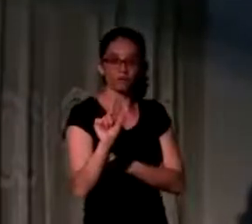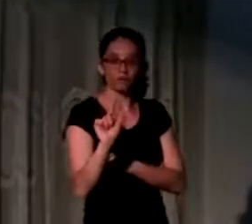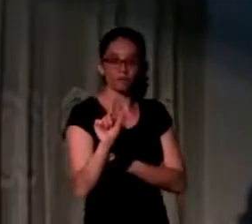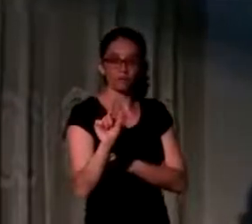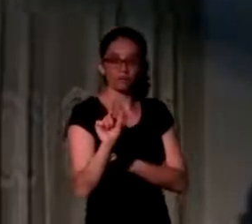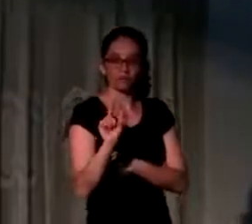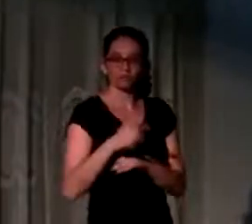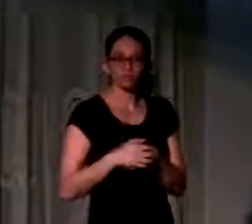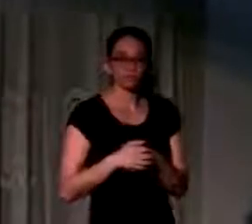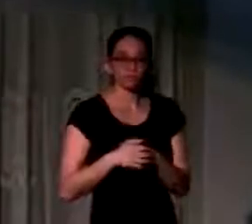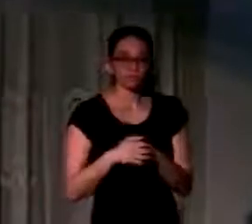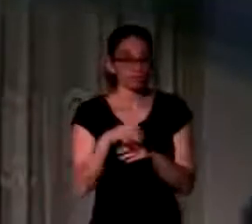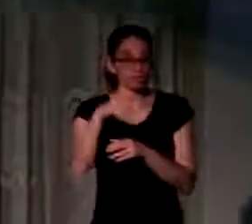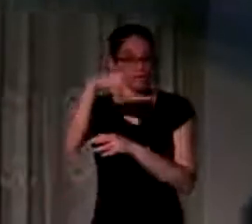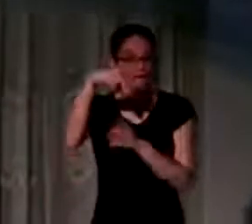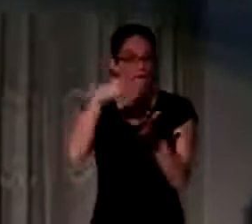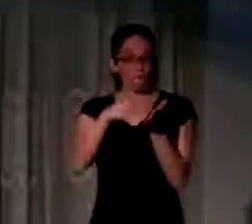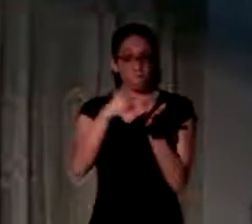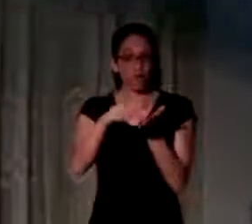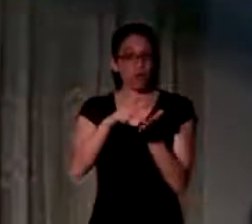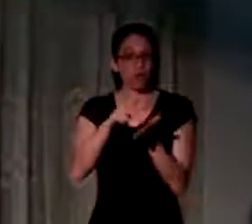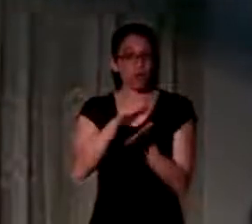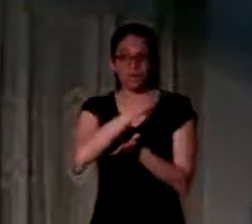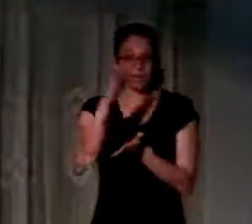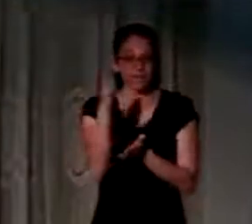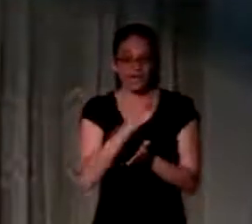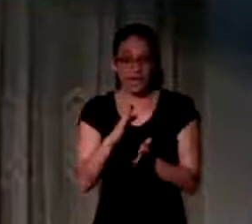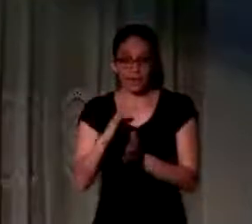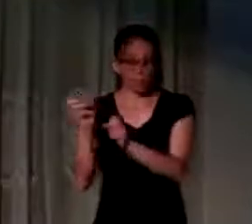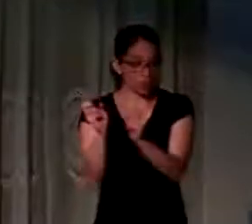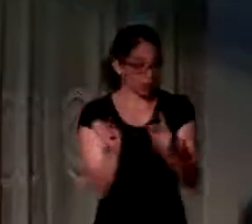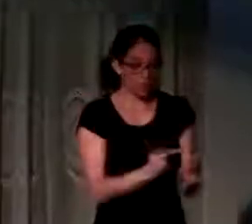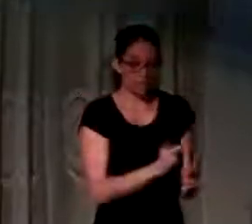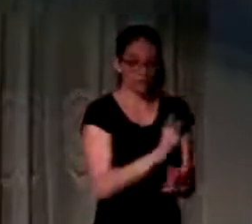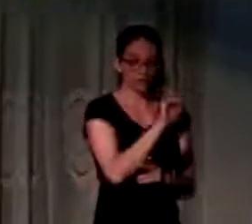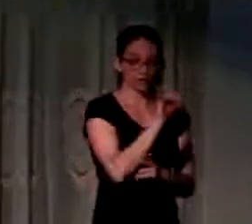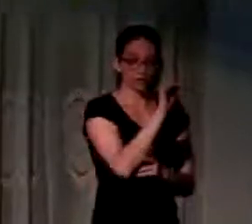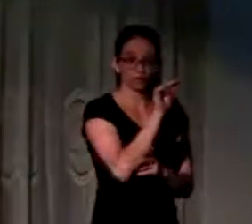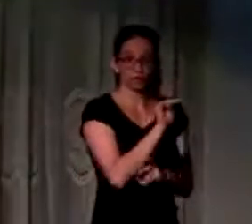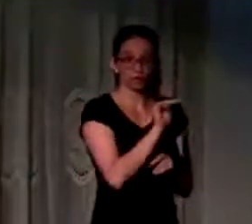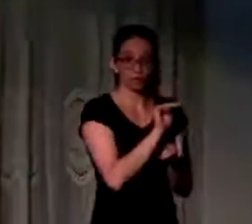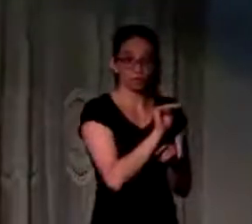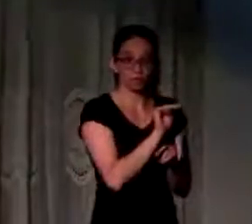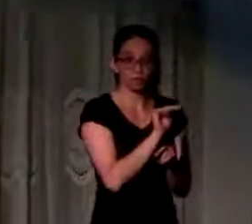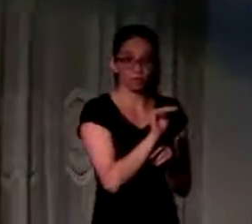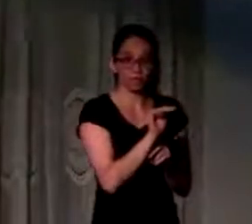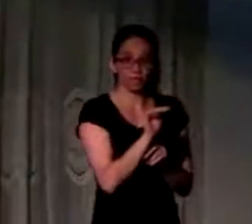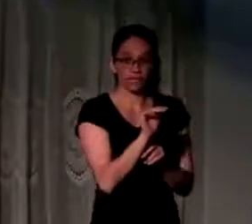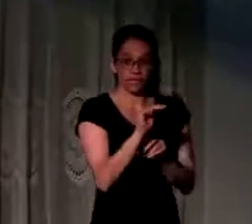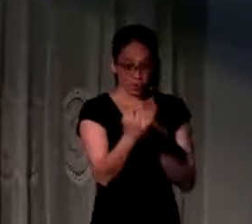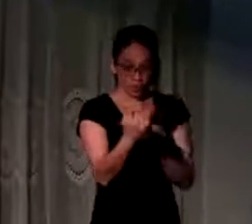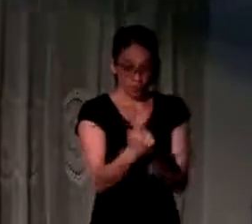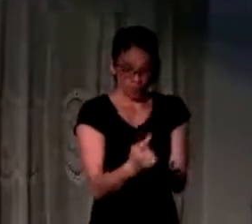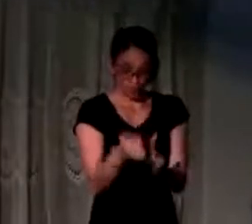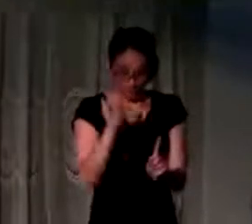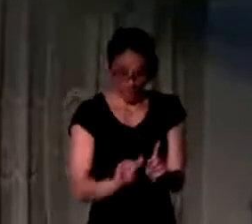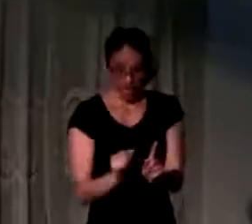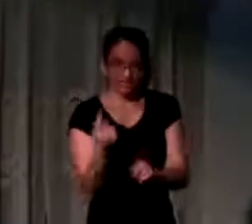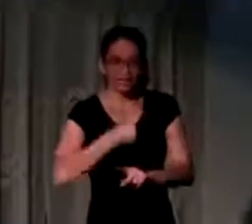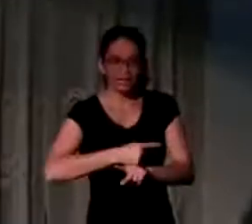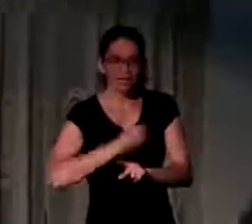He never went back to Jerusalem. He did years later. He didn't turn around and go home. From that day